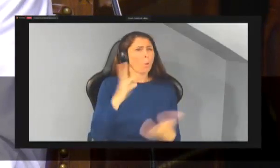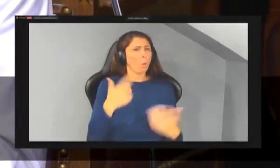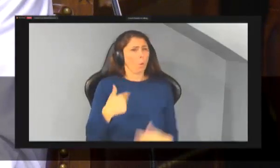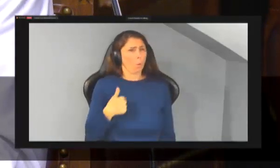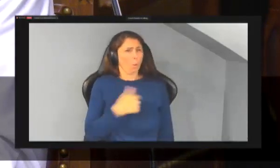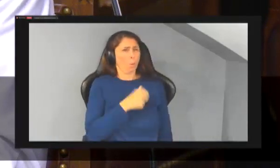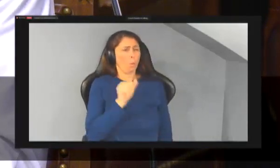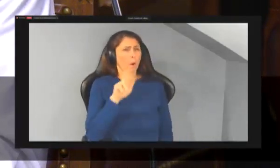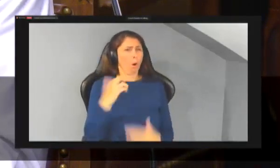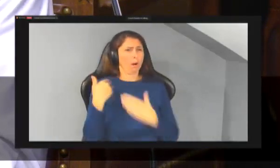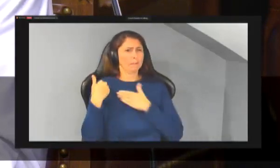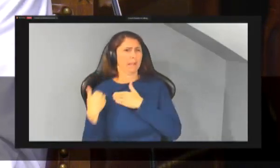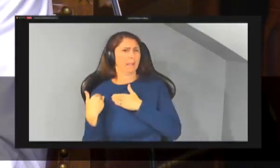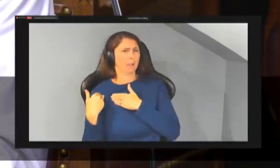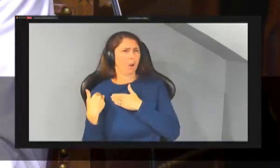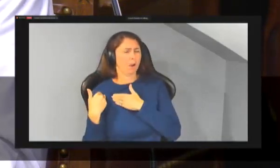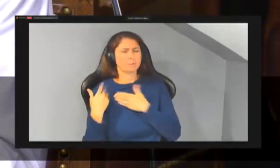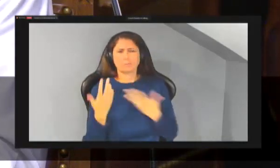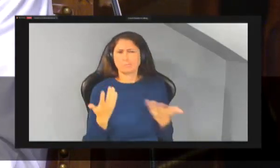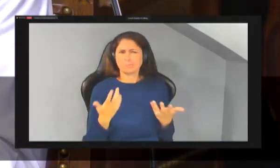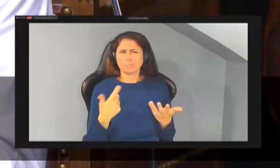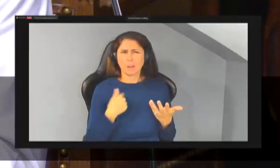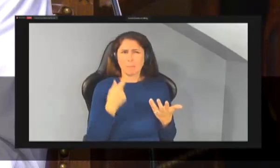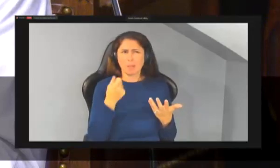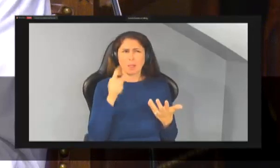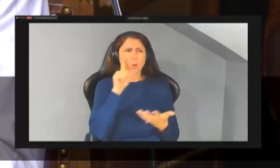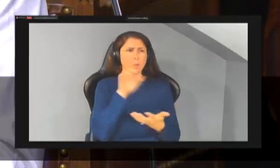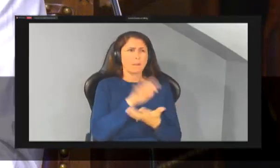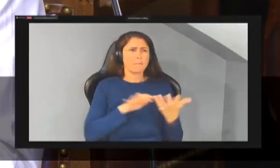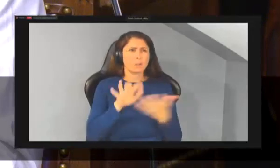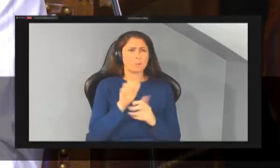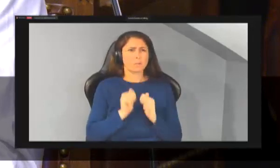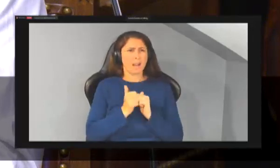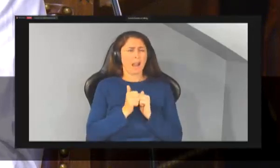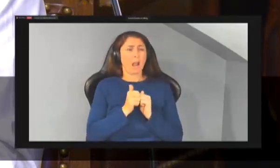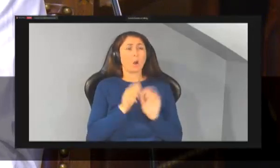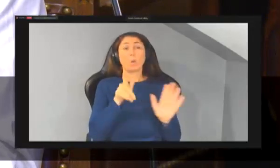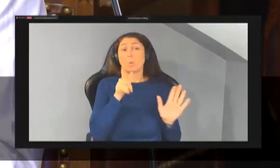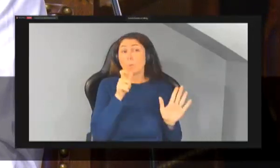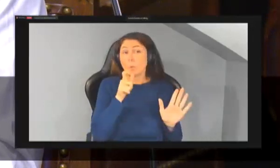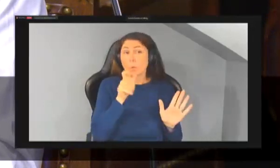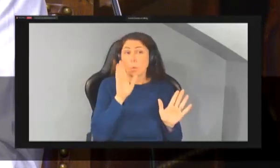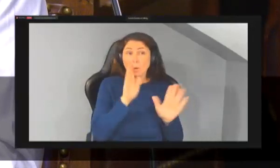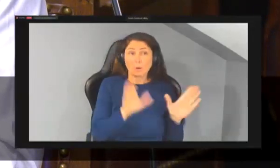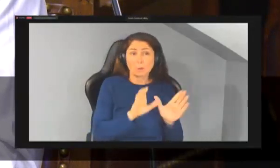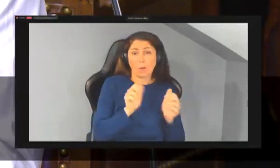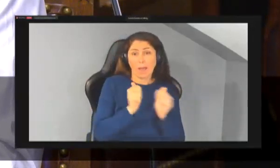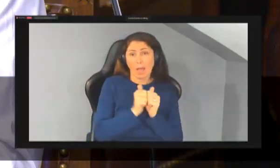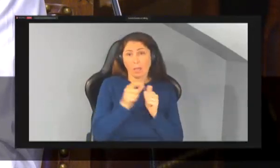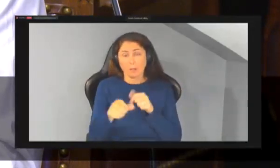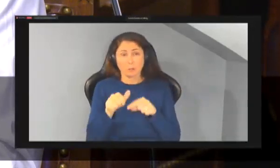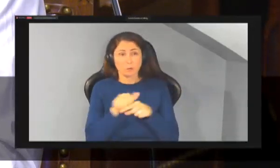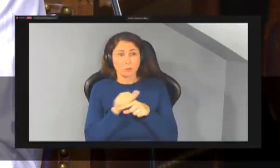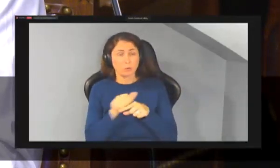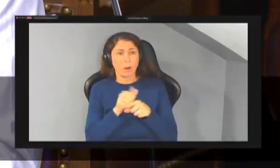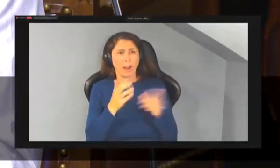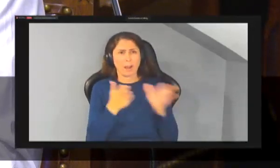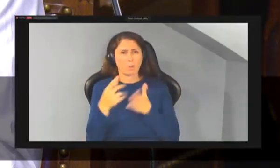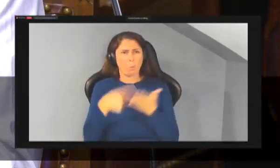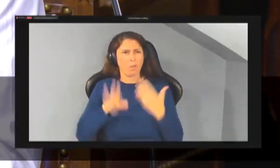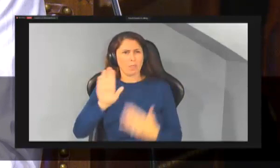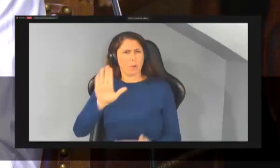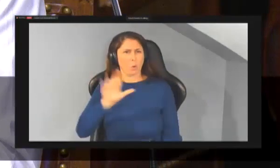on? I'm just sort of a little confused about who is going to do it, how they're trained, and what their qualifications